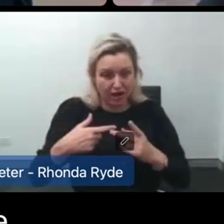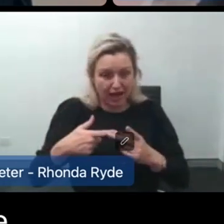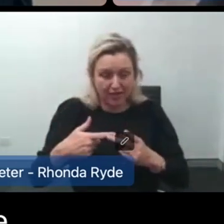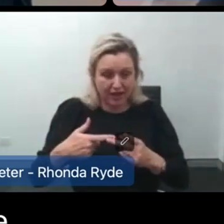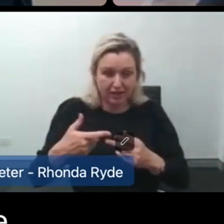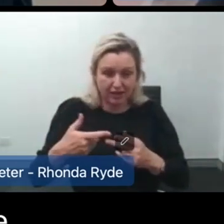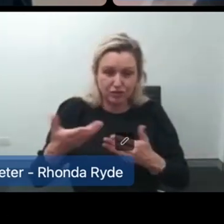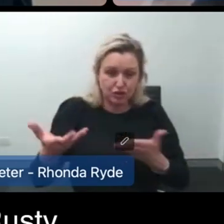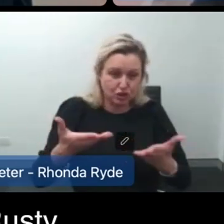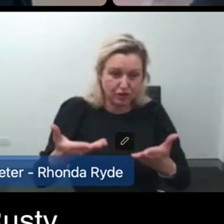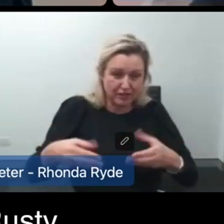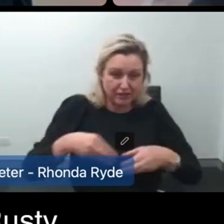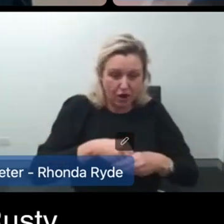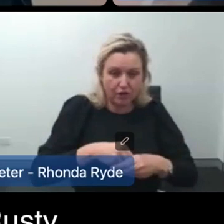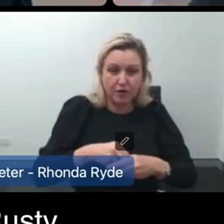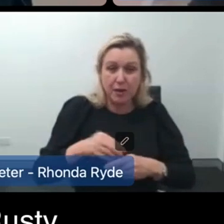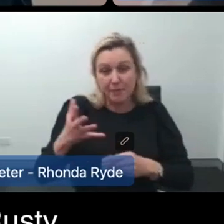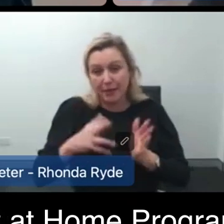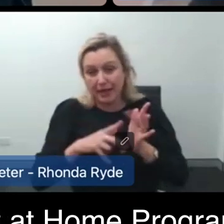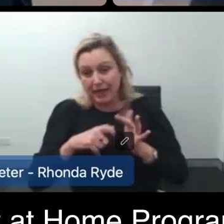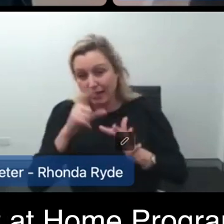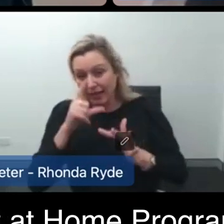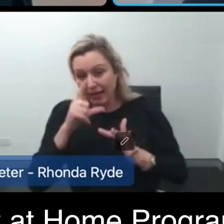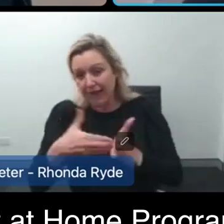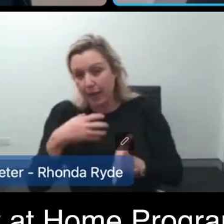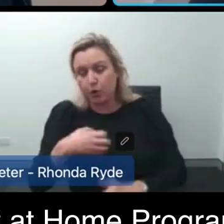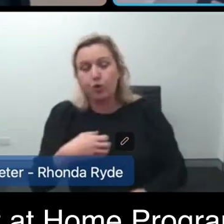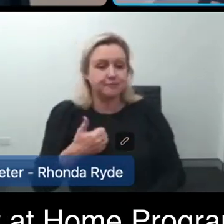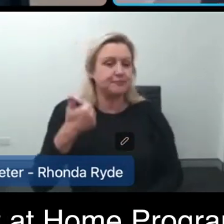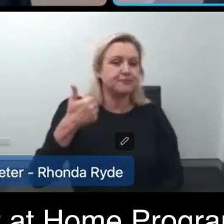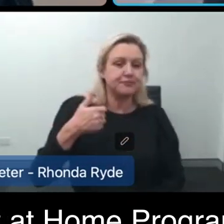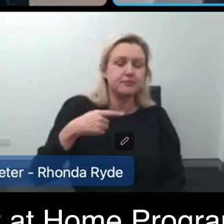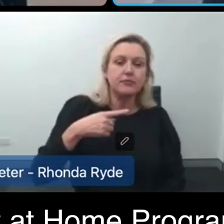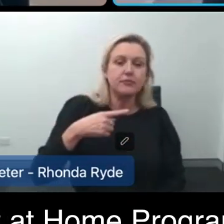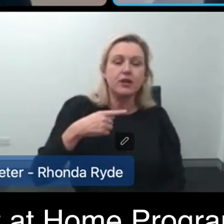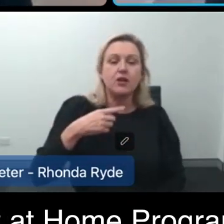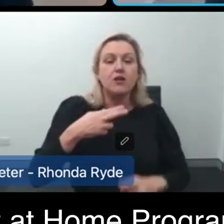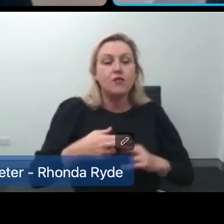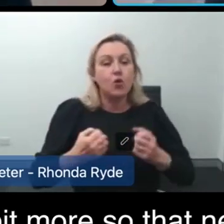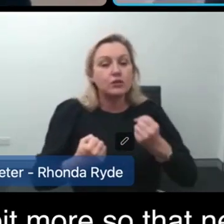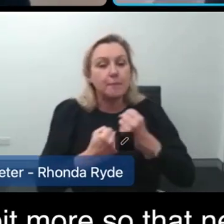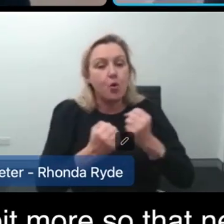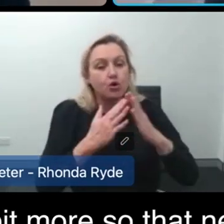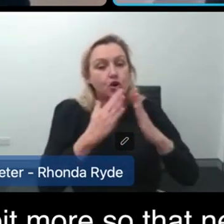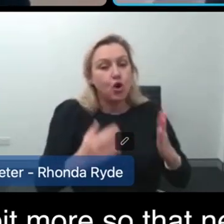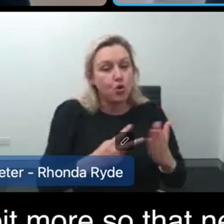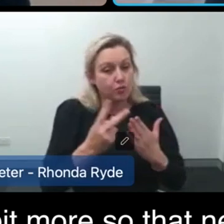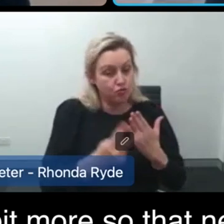that space. Yeah, thanks, Rusty. The intention under the Supported Home program is